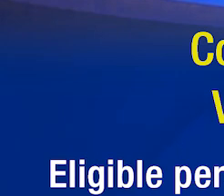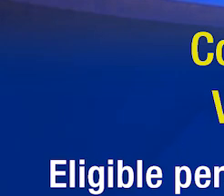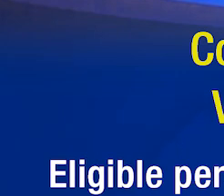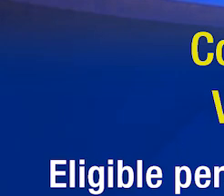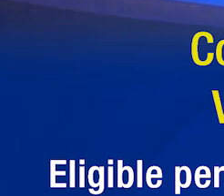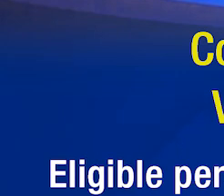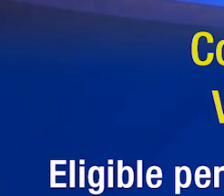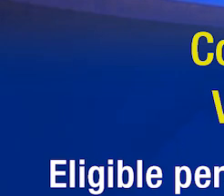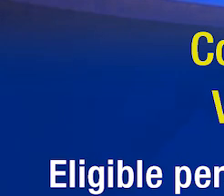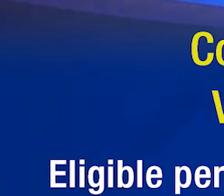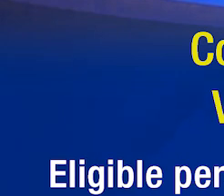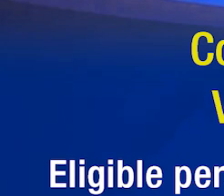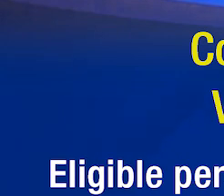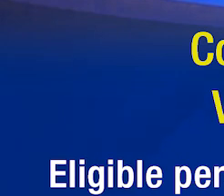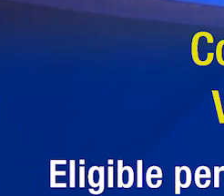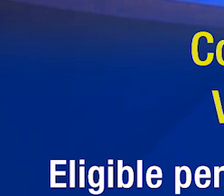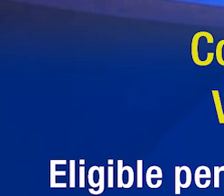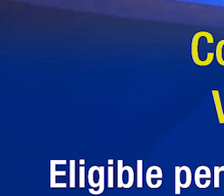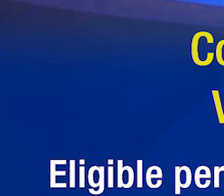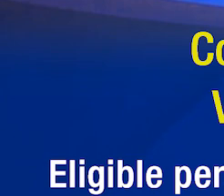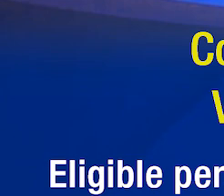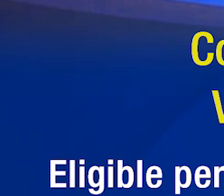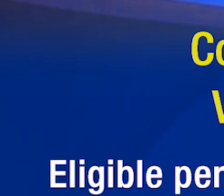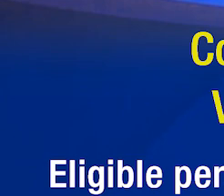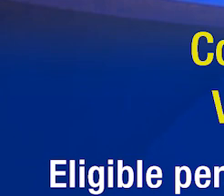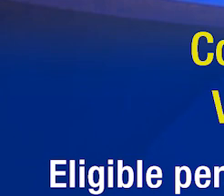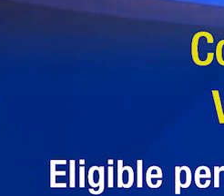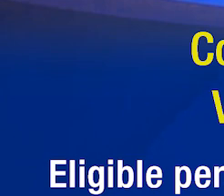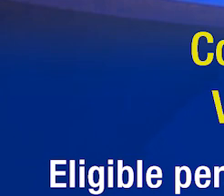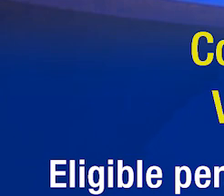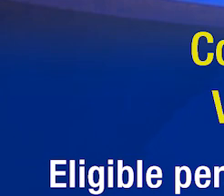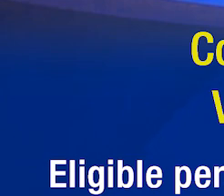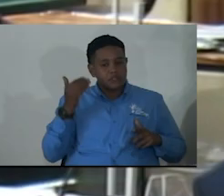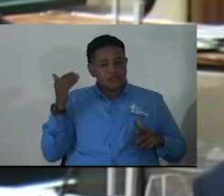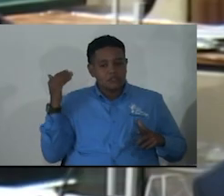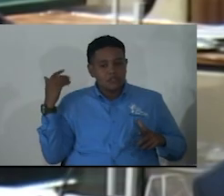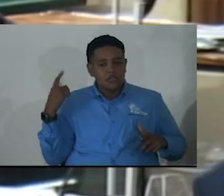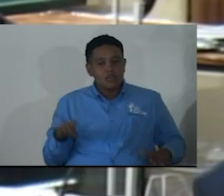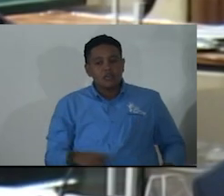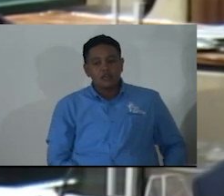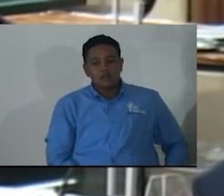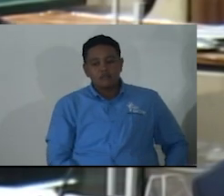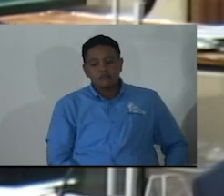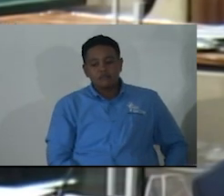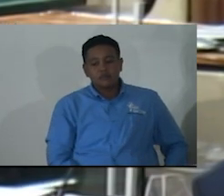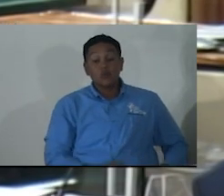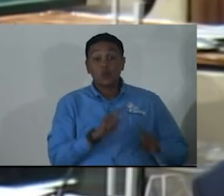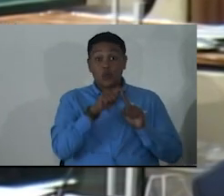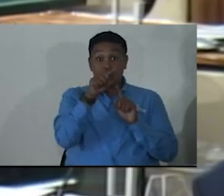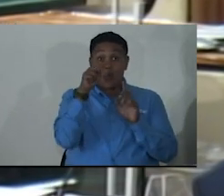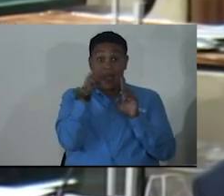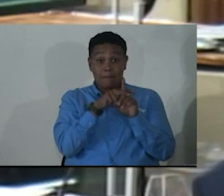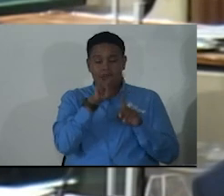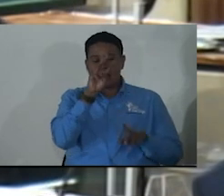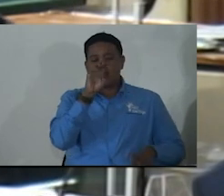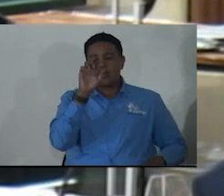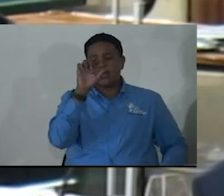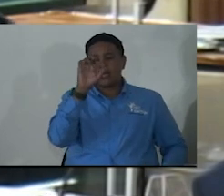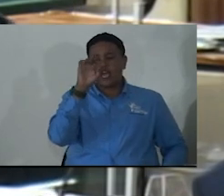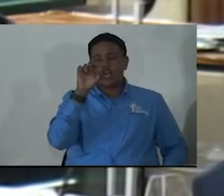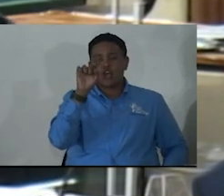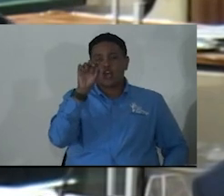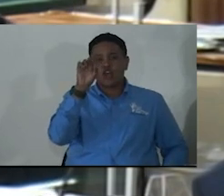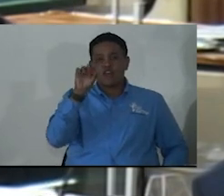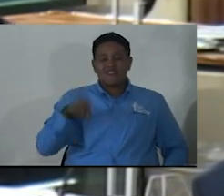for the grant on July 15 via the Finance Ministry's WeCare online platform. On application, the applicants will be